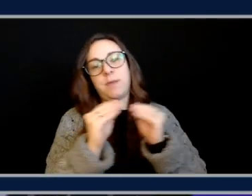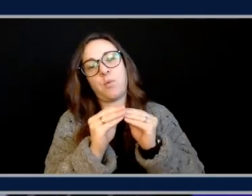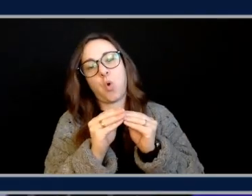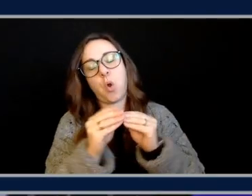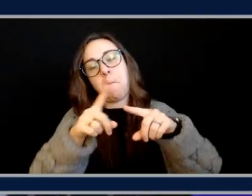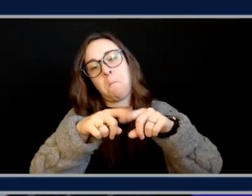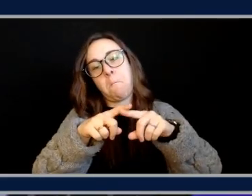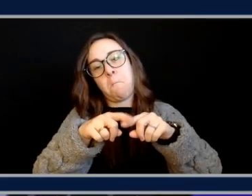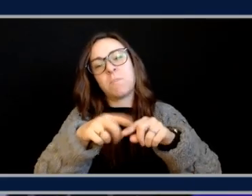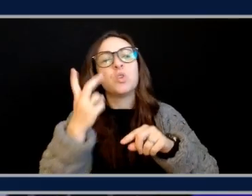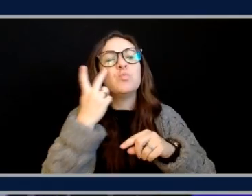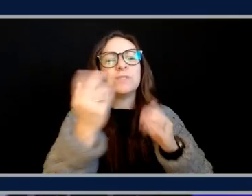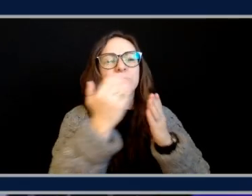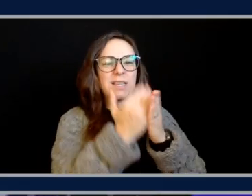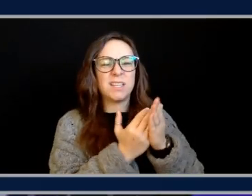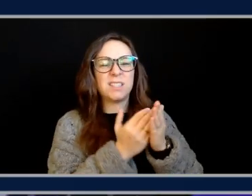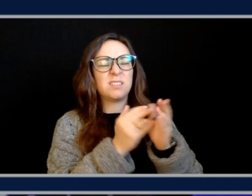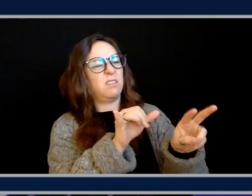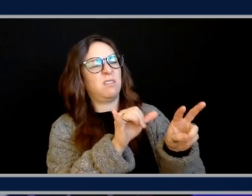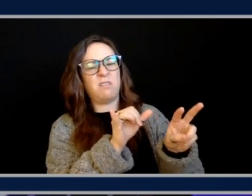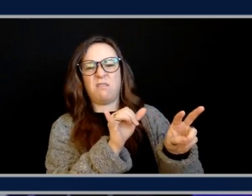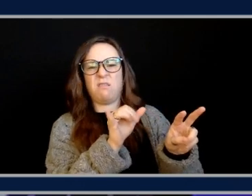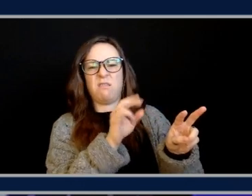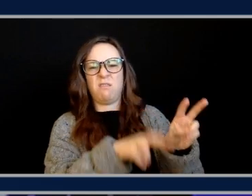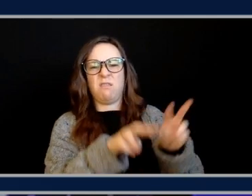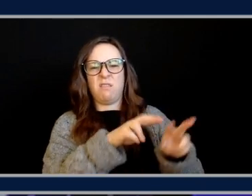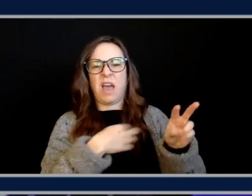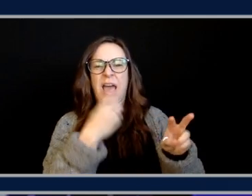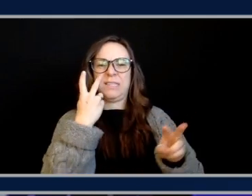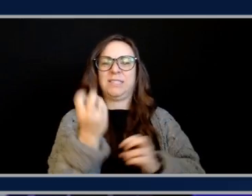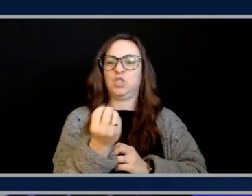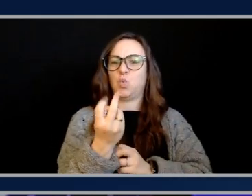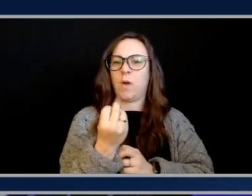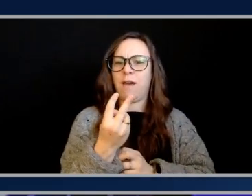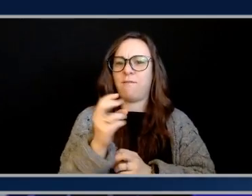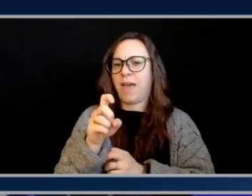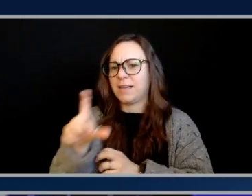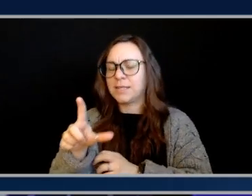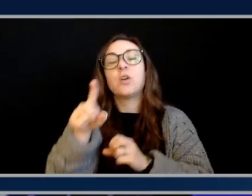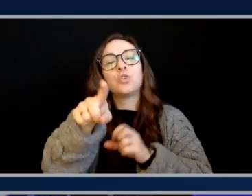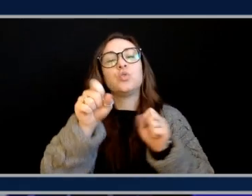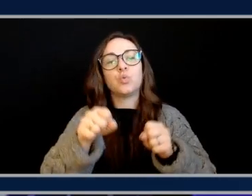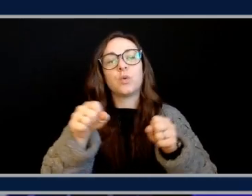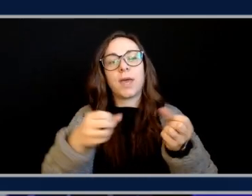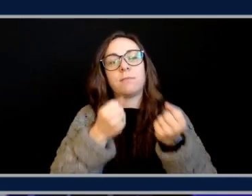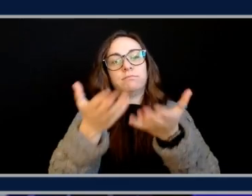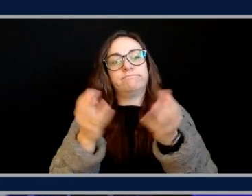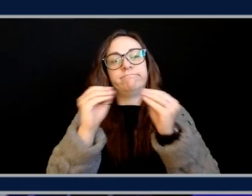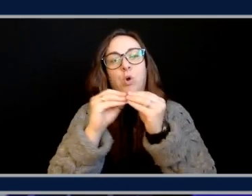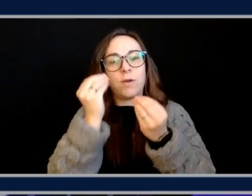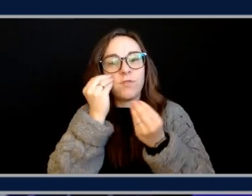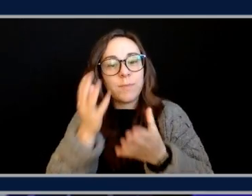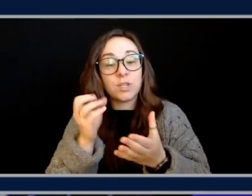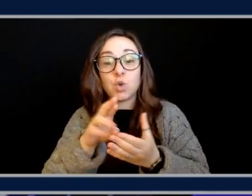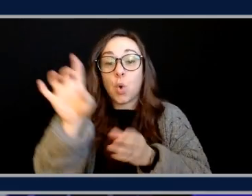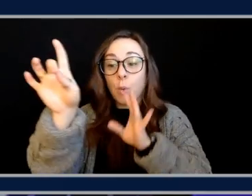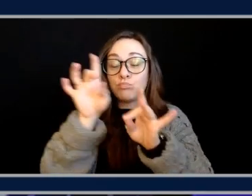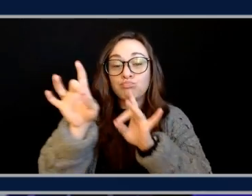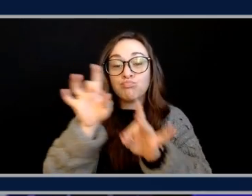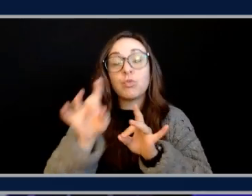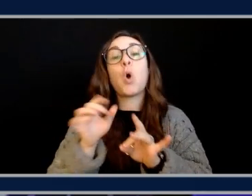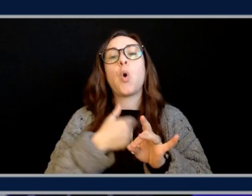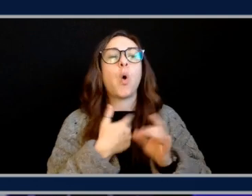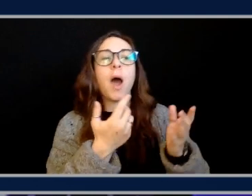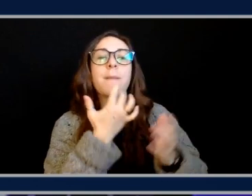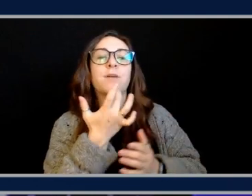like, okay, wait a minute, I see 12XL. You can provide additional information, or maybe select a manufacturer saying, I want to do